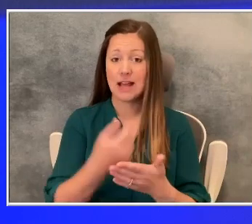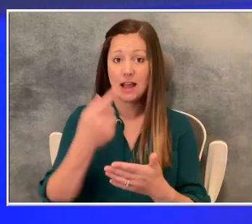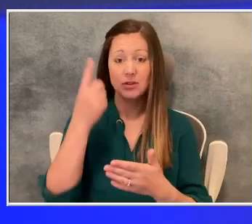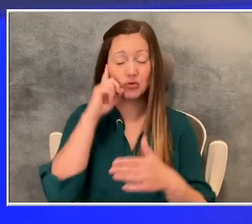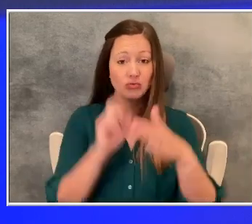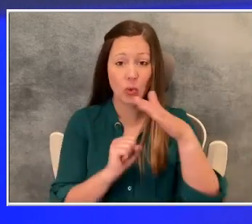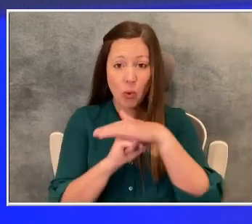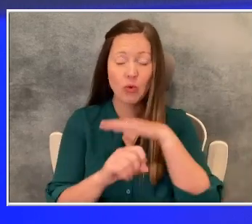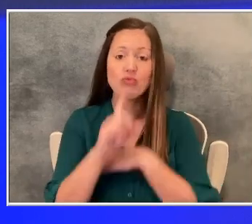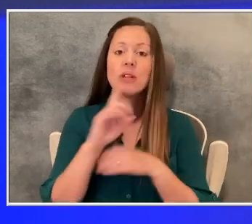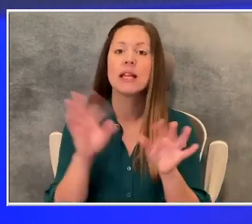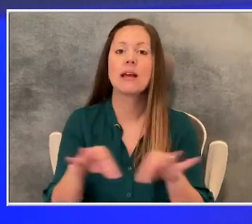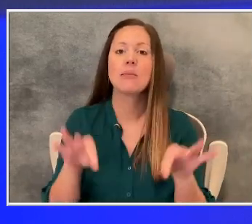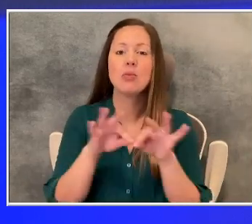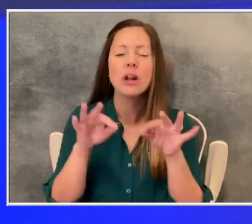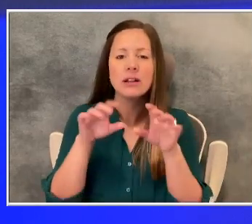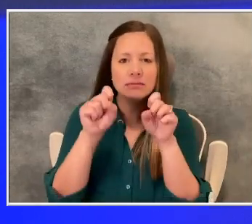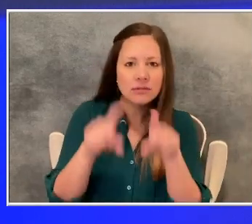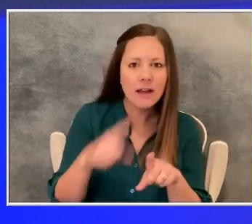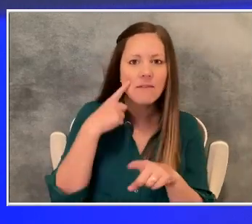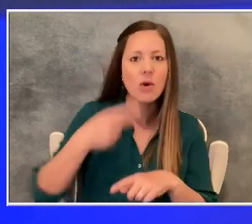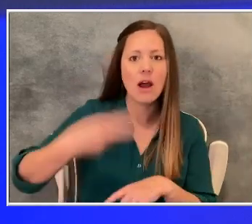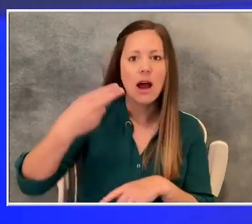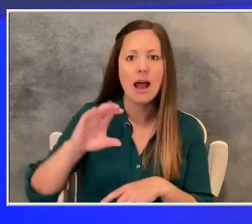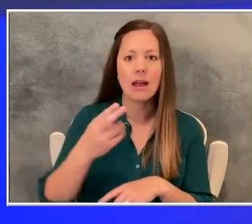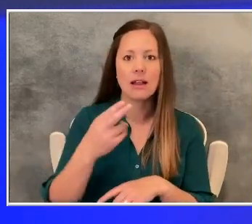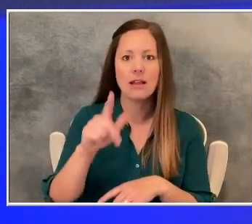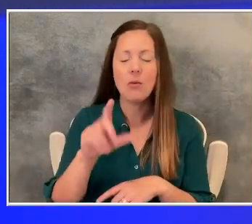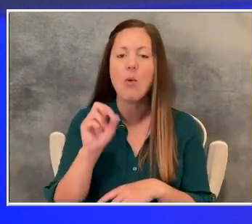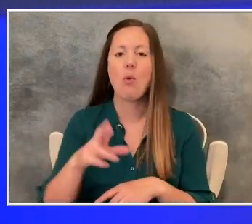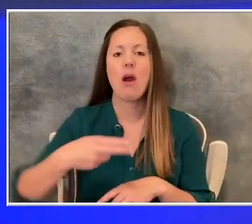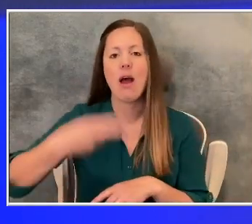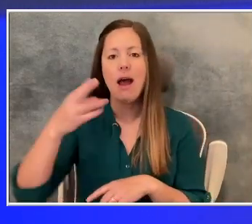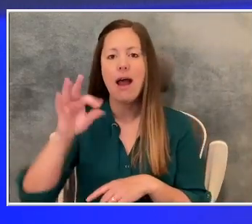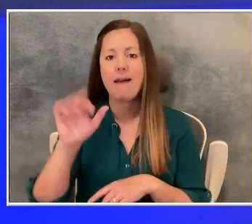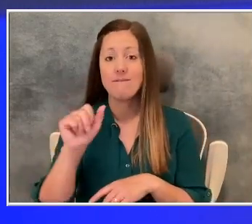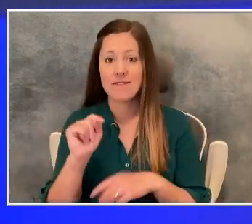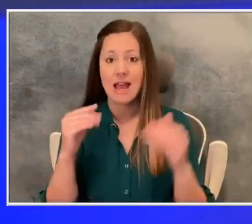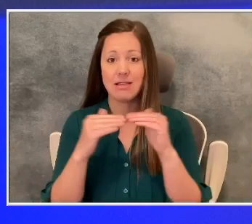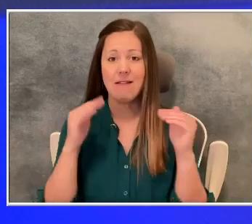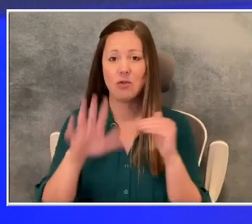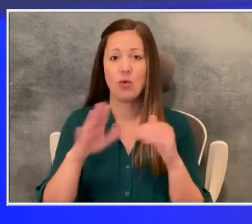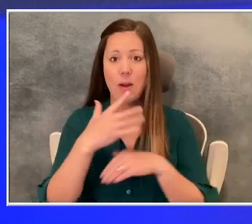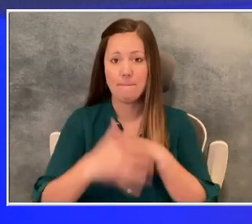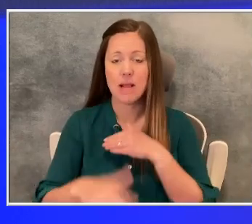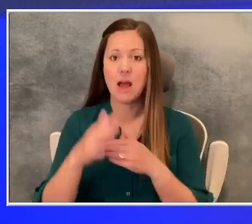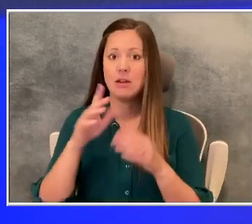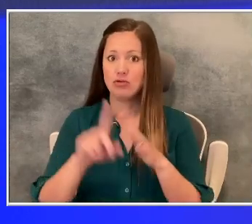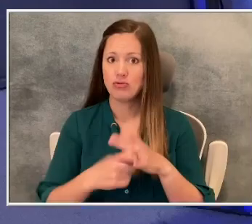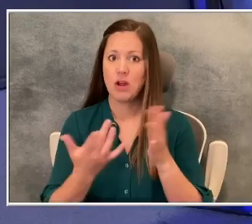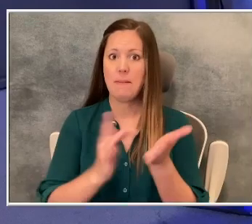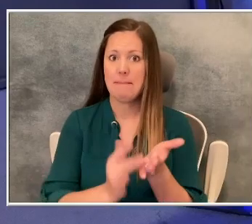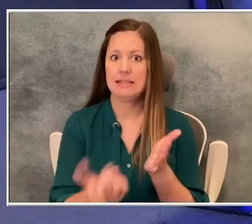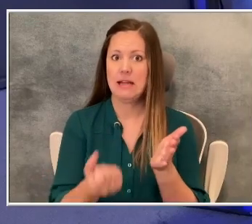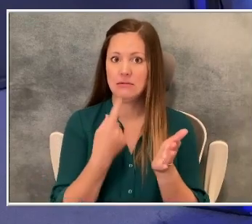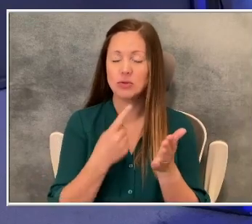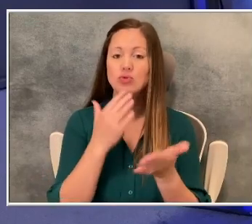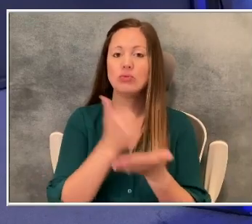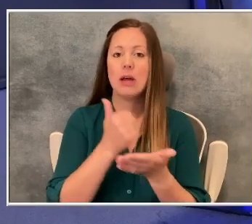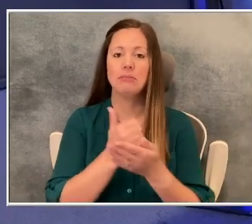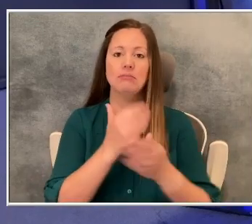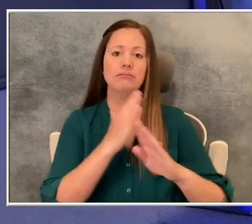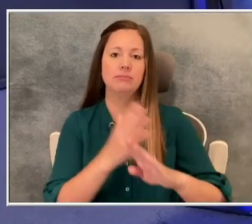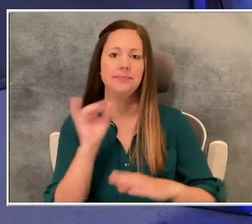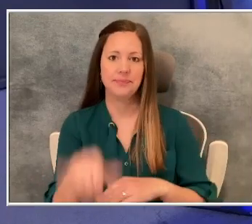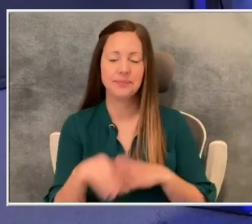for high cholesterol or high lipid levels in your blood and consider start taking medication to prevent worsening of those blockages. As one